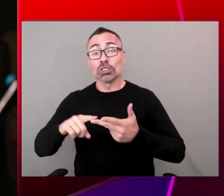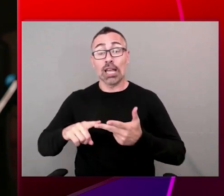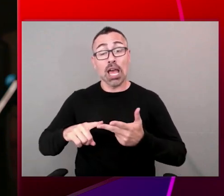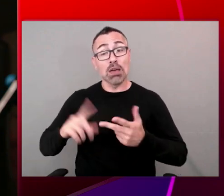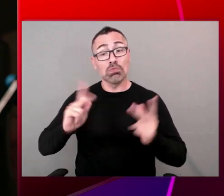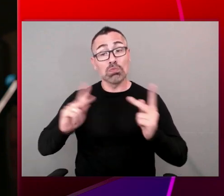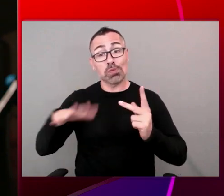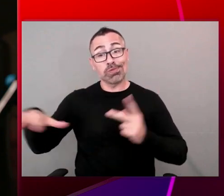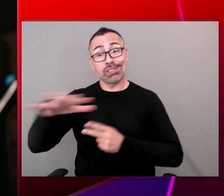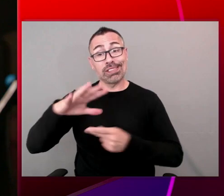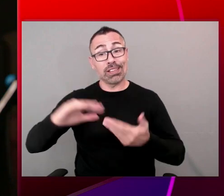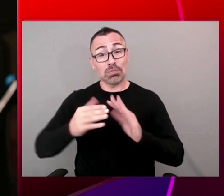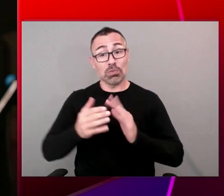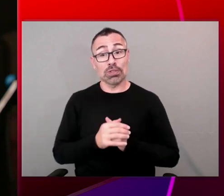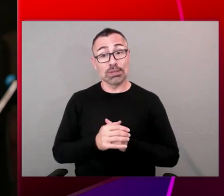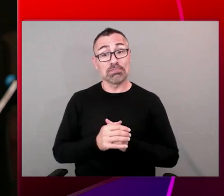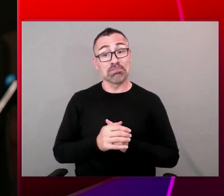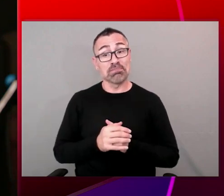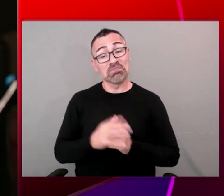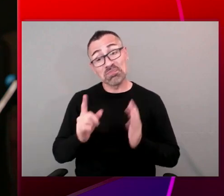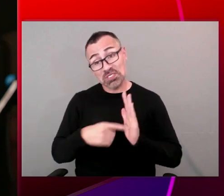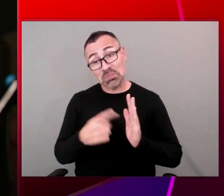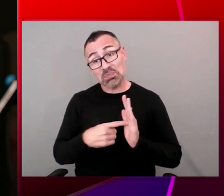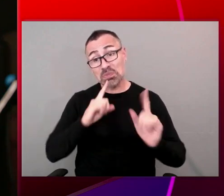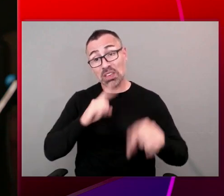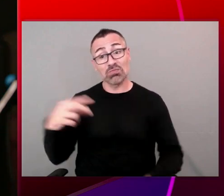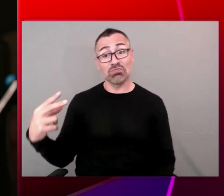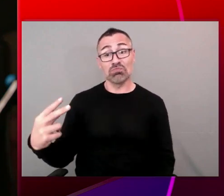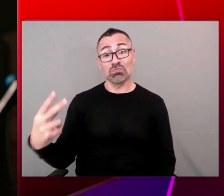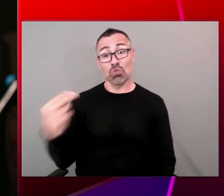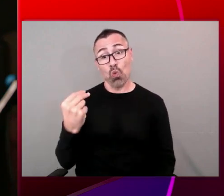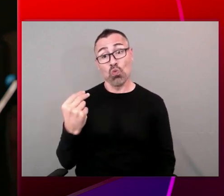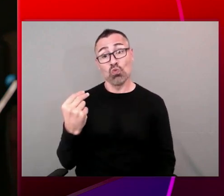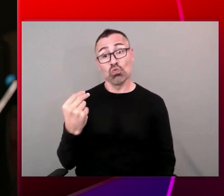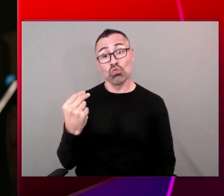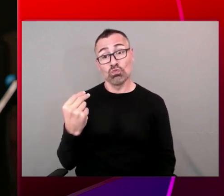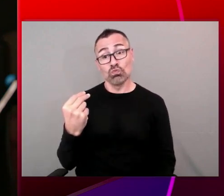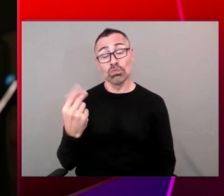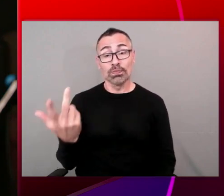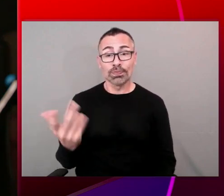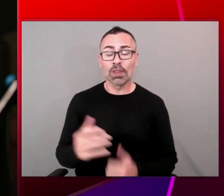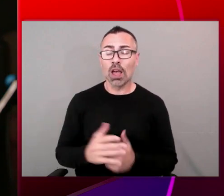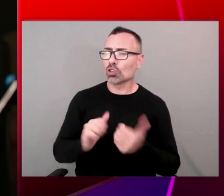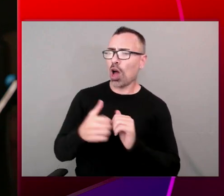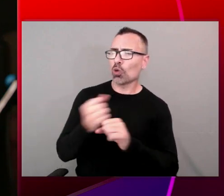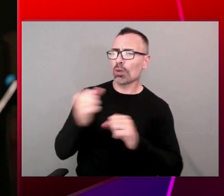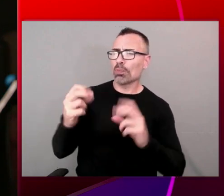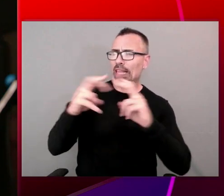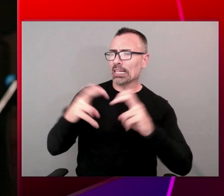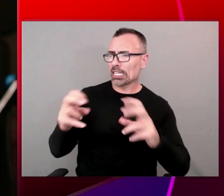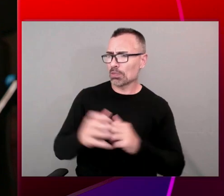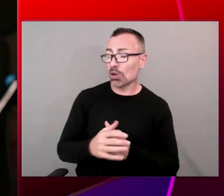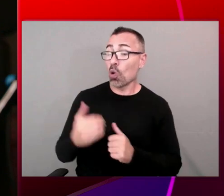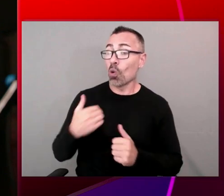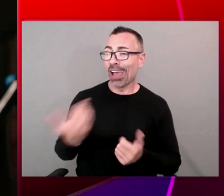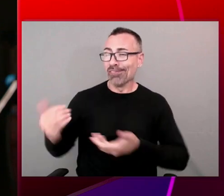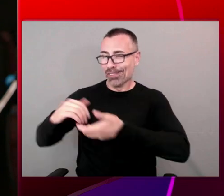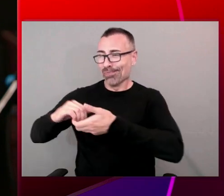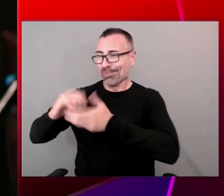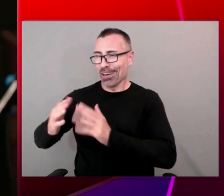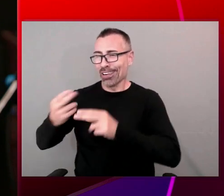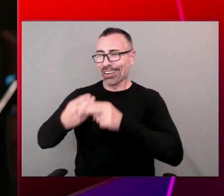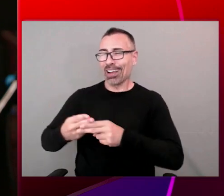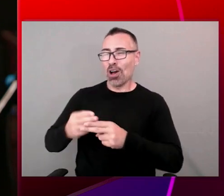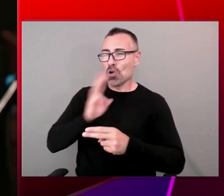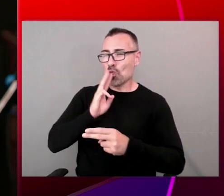how are we making that assessment, right? Well, there's a partner called WaterPlan that has built a really